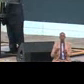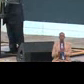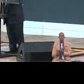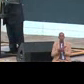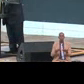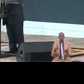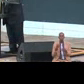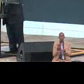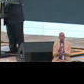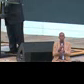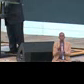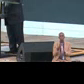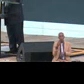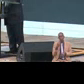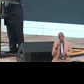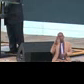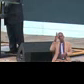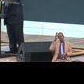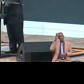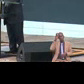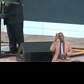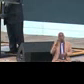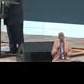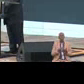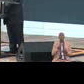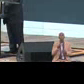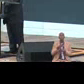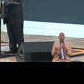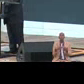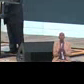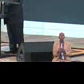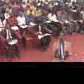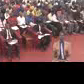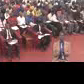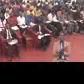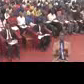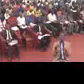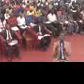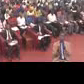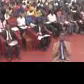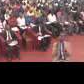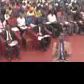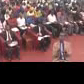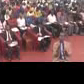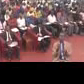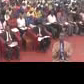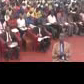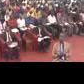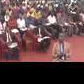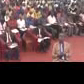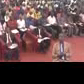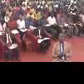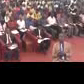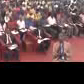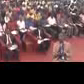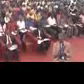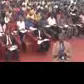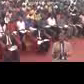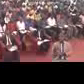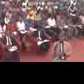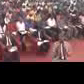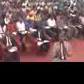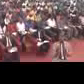destroy the works of the devil. They are gone. I said they are gone. And